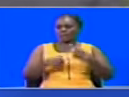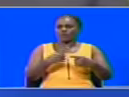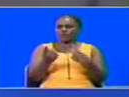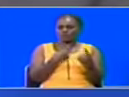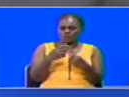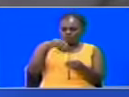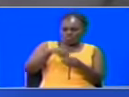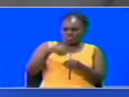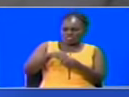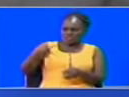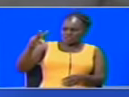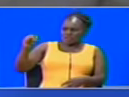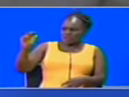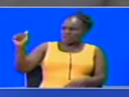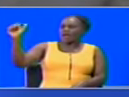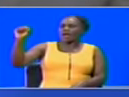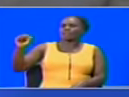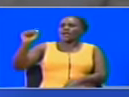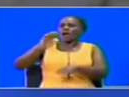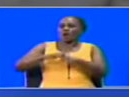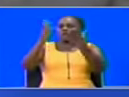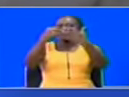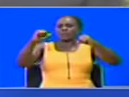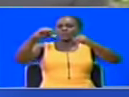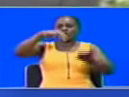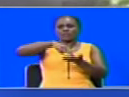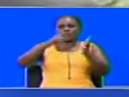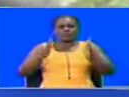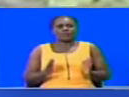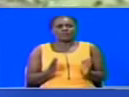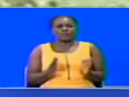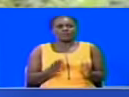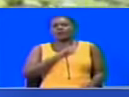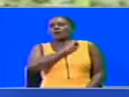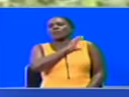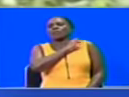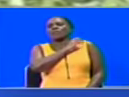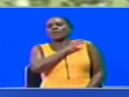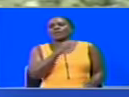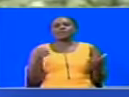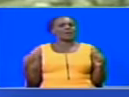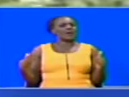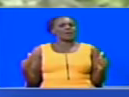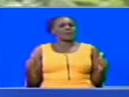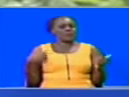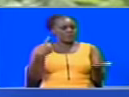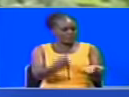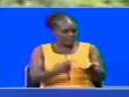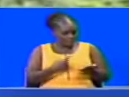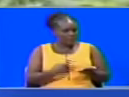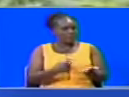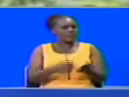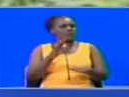talks within NASA as regards the presidential candidate talks? Wiper has not complained about the negotiations and the